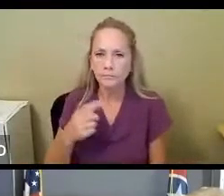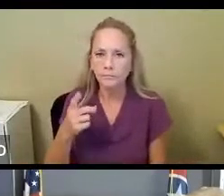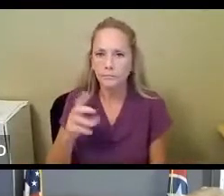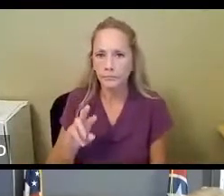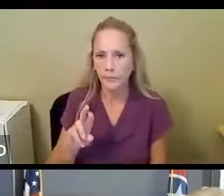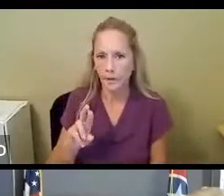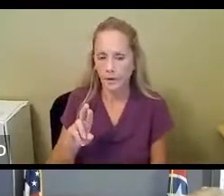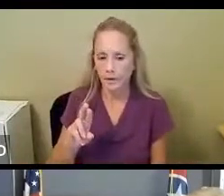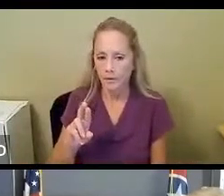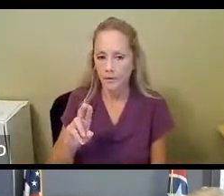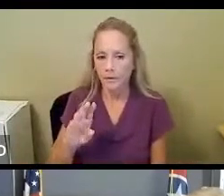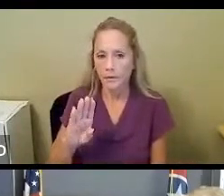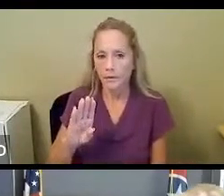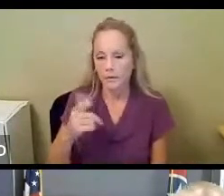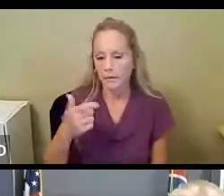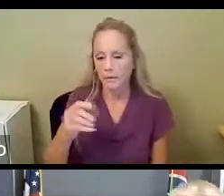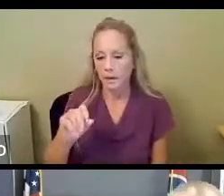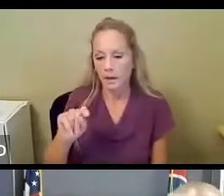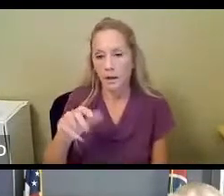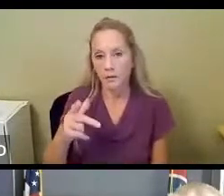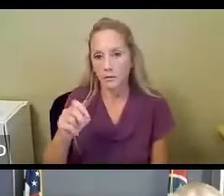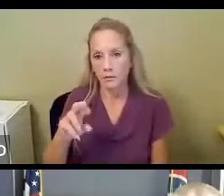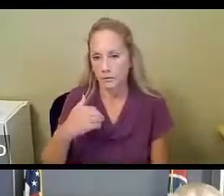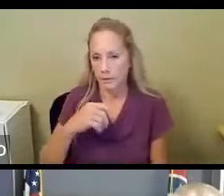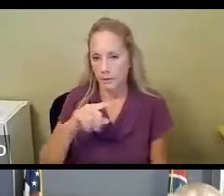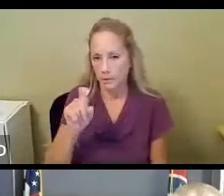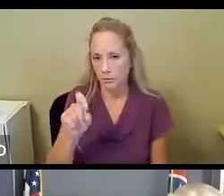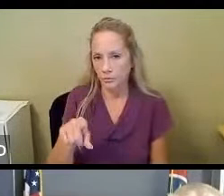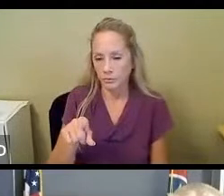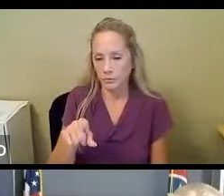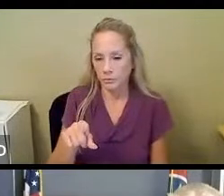for Mayor Jacobs, I think in particular, and